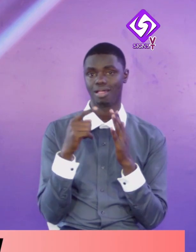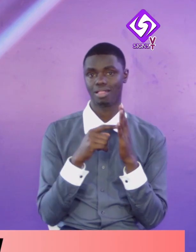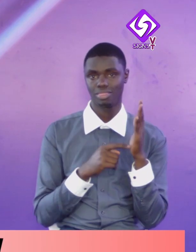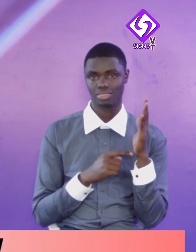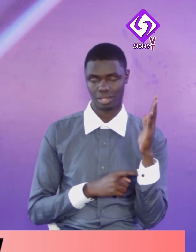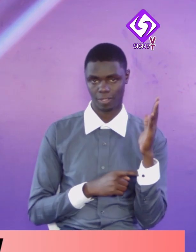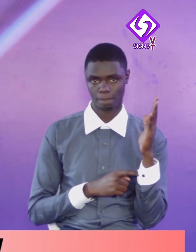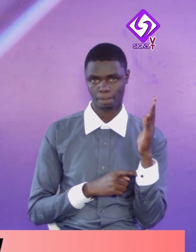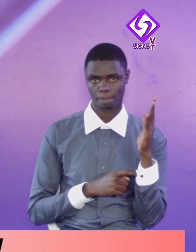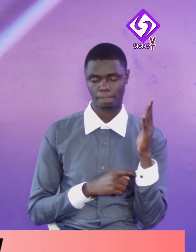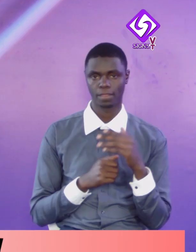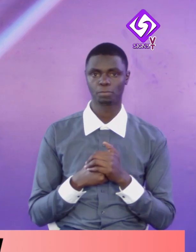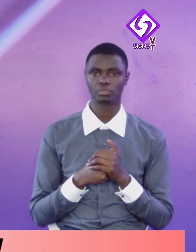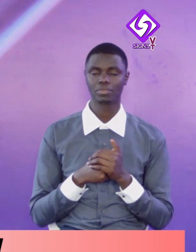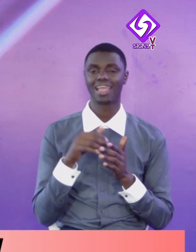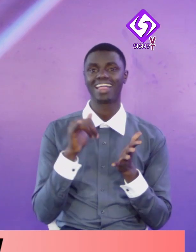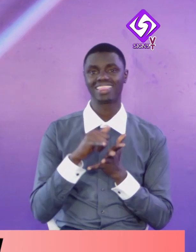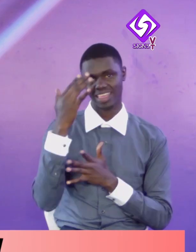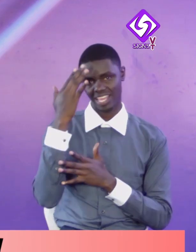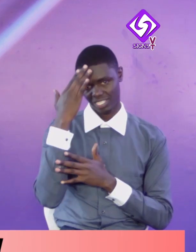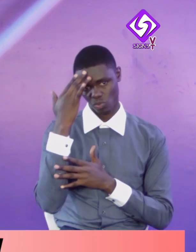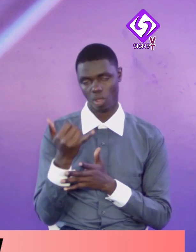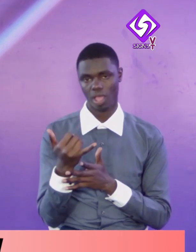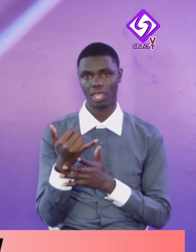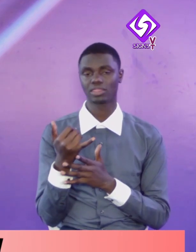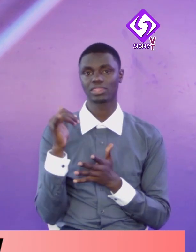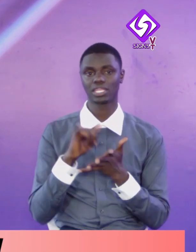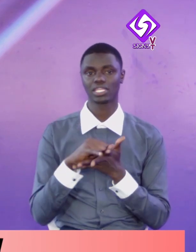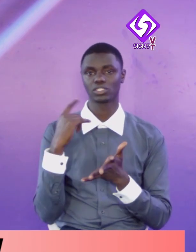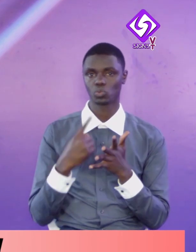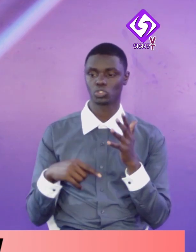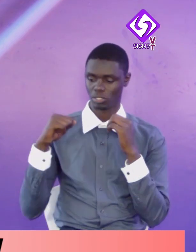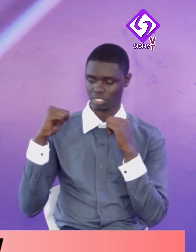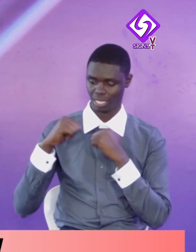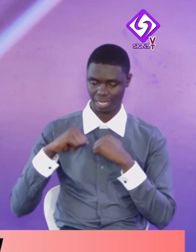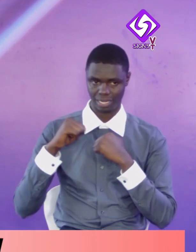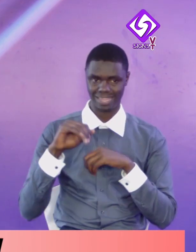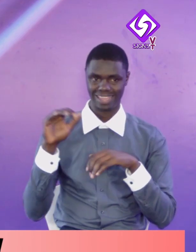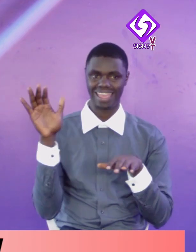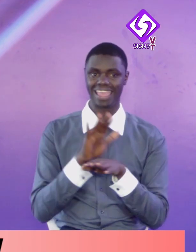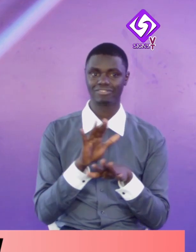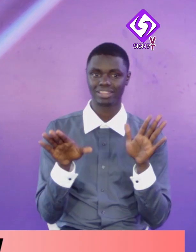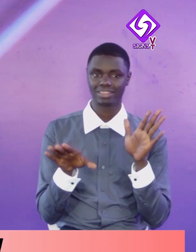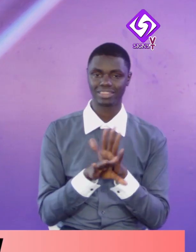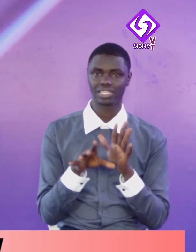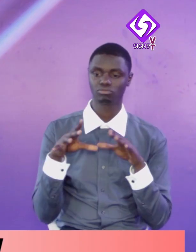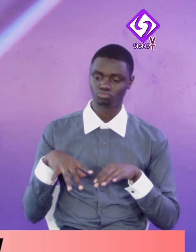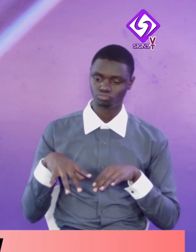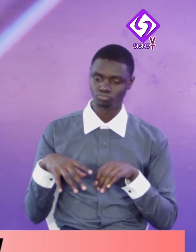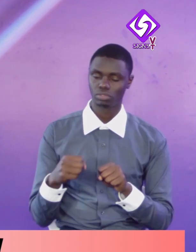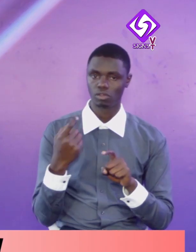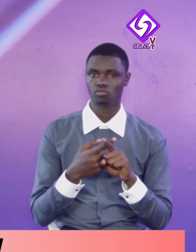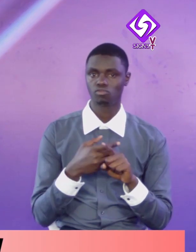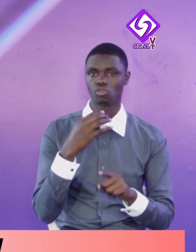Yeah, that's one thing that you have to agree with me. Everything he inherited from Klopp,